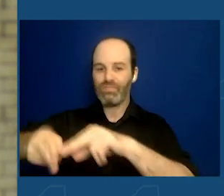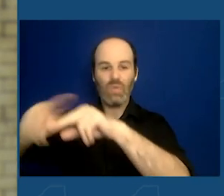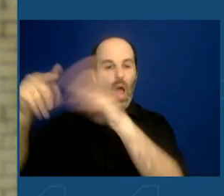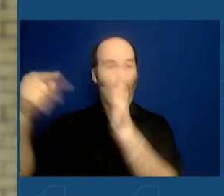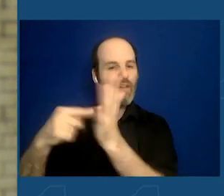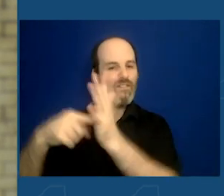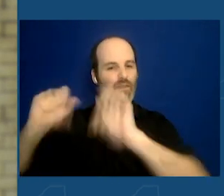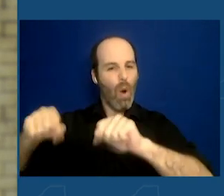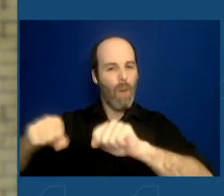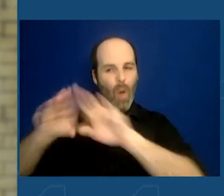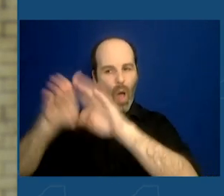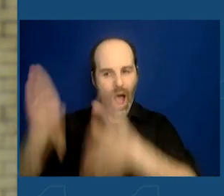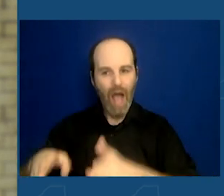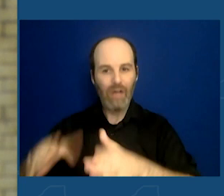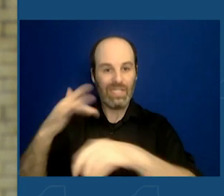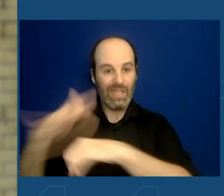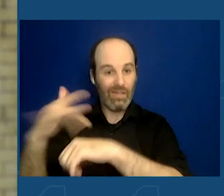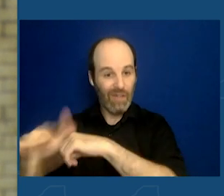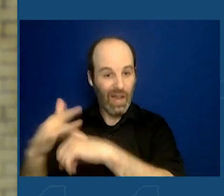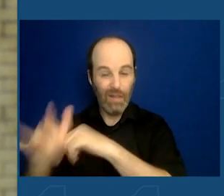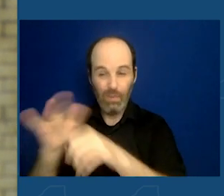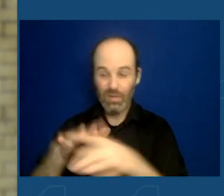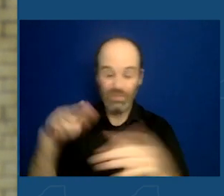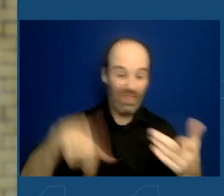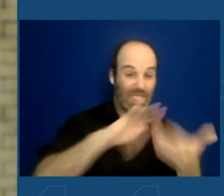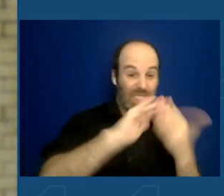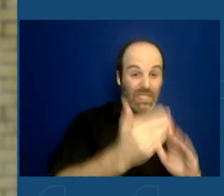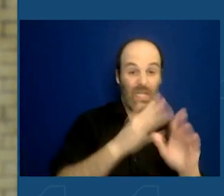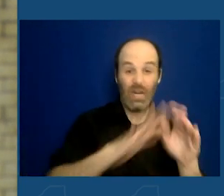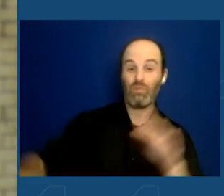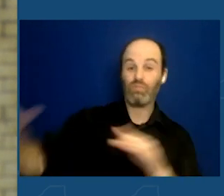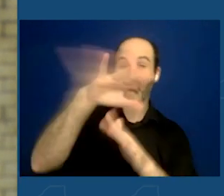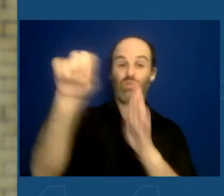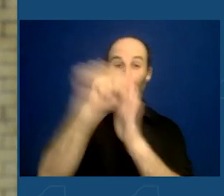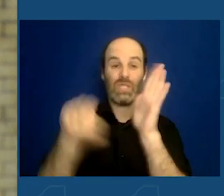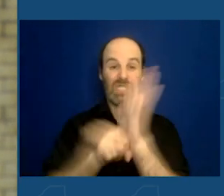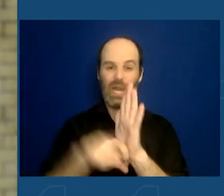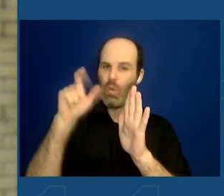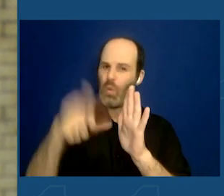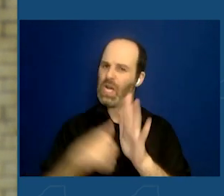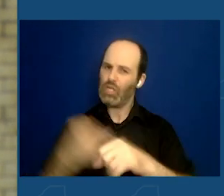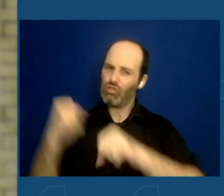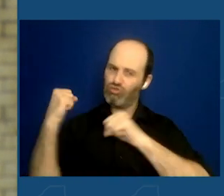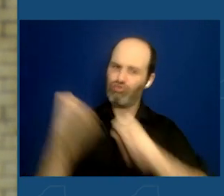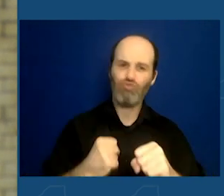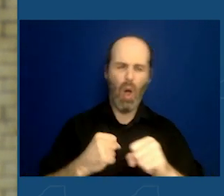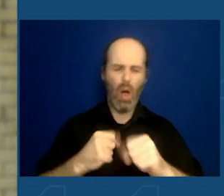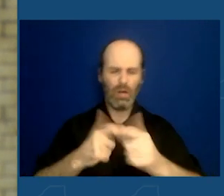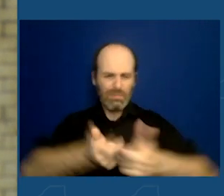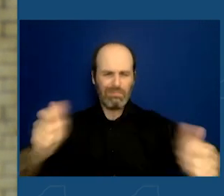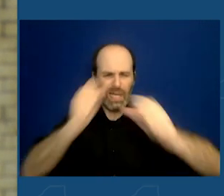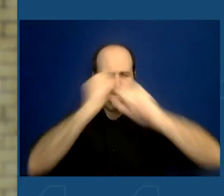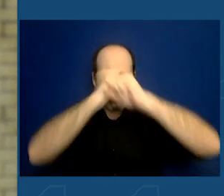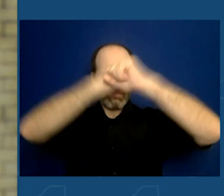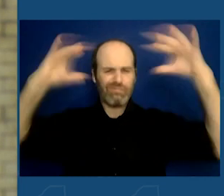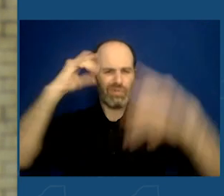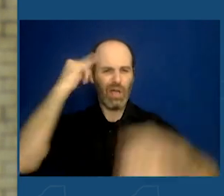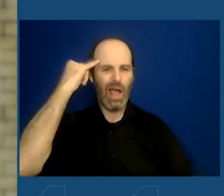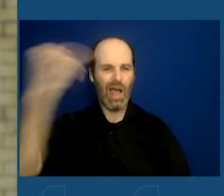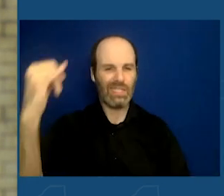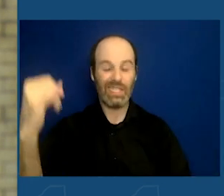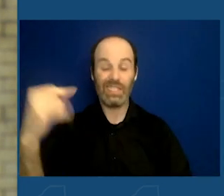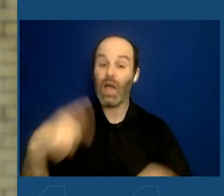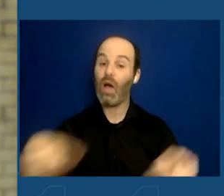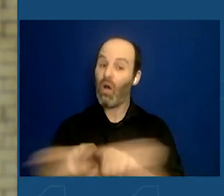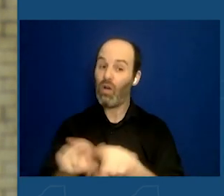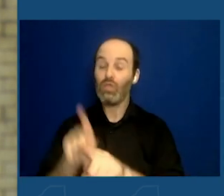in the city and across the state. And we're going to need both bold, big ideas, and we're going to need practical solutions. And I